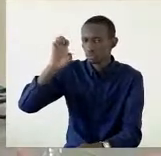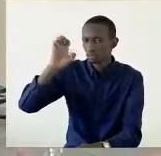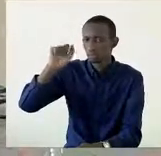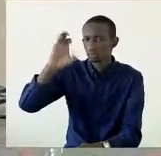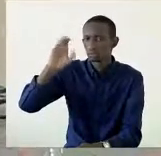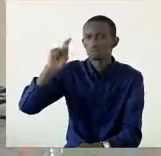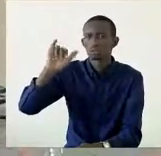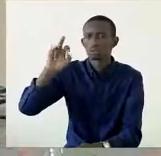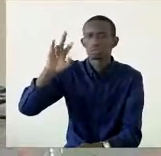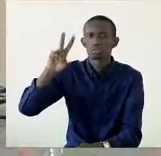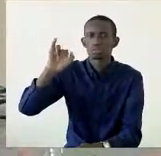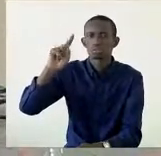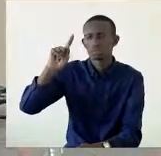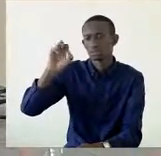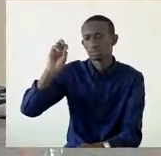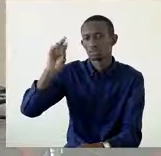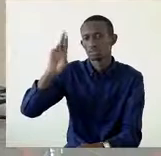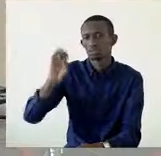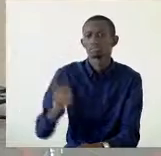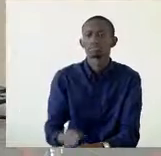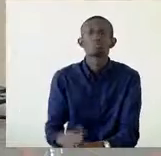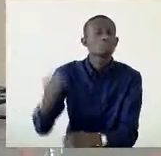are activators.